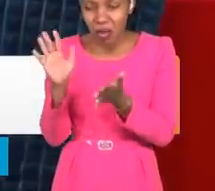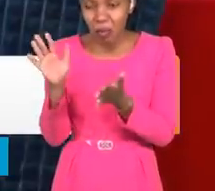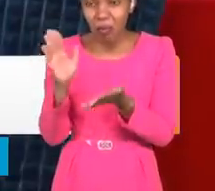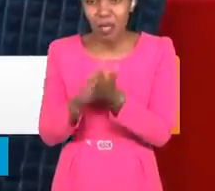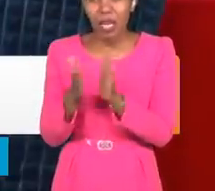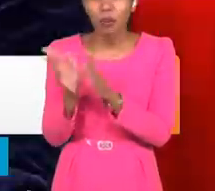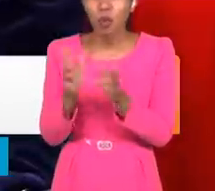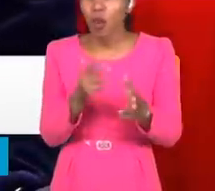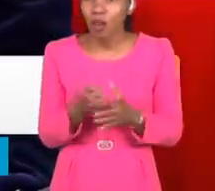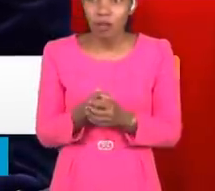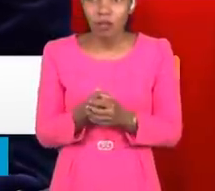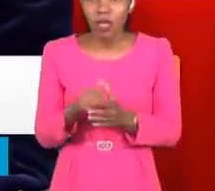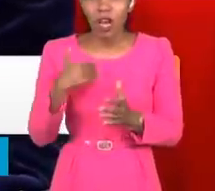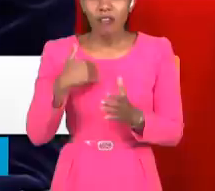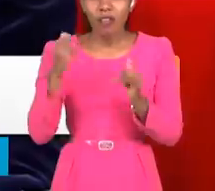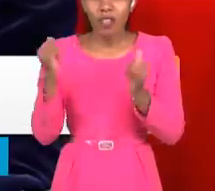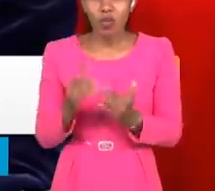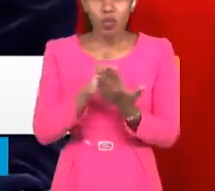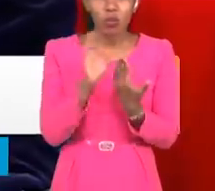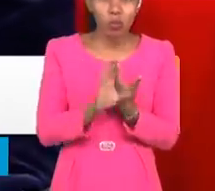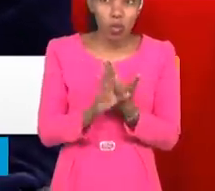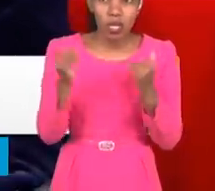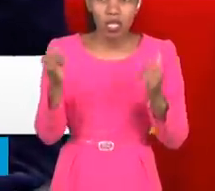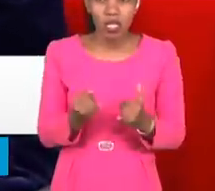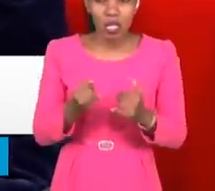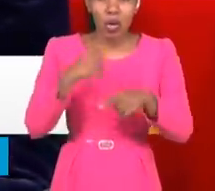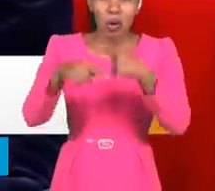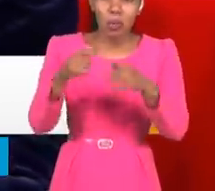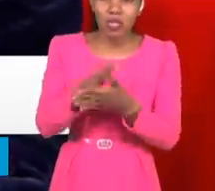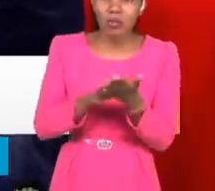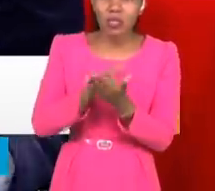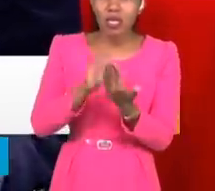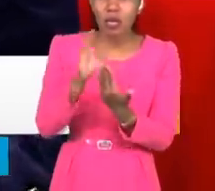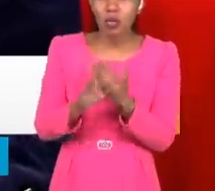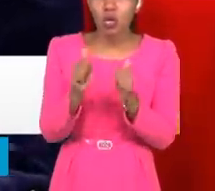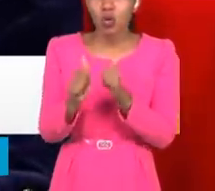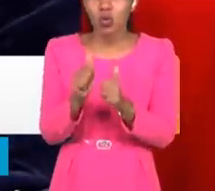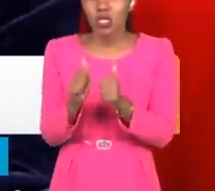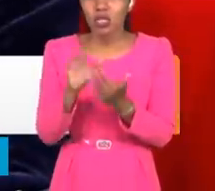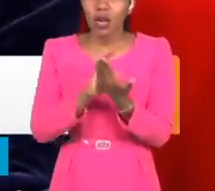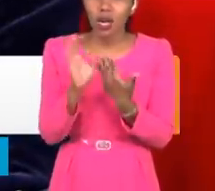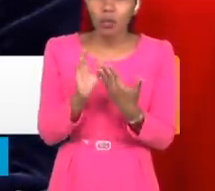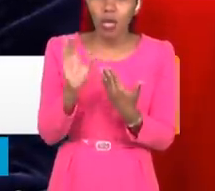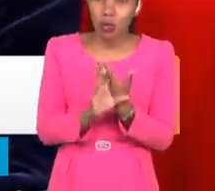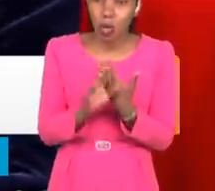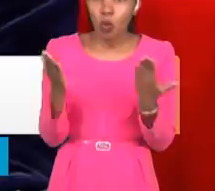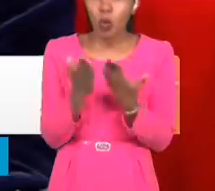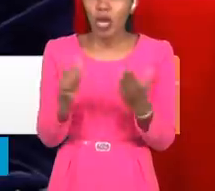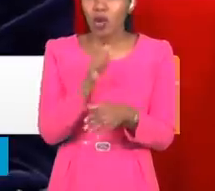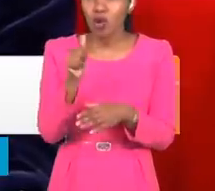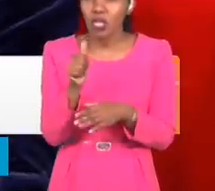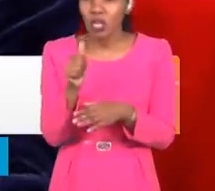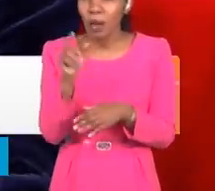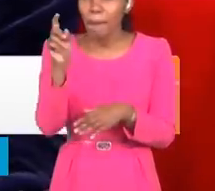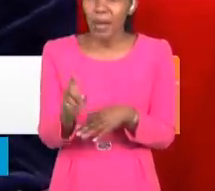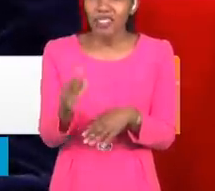Okay. Now, there's a new curriculum being introduced, the competency-based curriculum, which is hands-on curriculum, whereby it's not